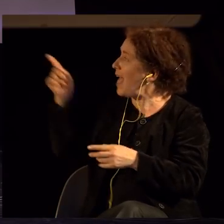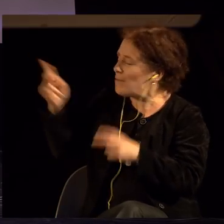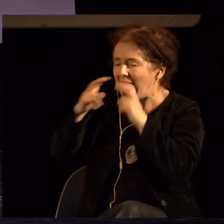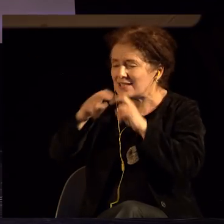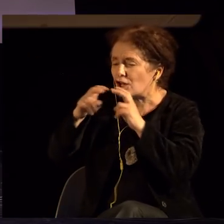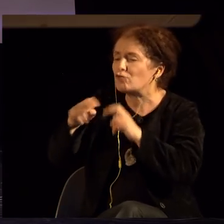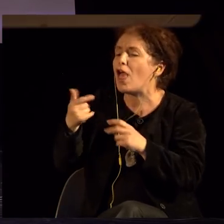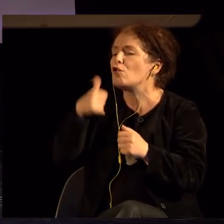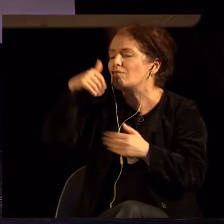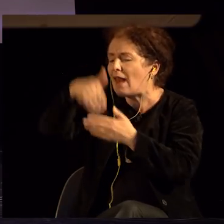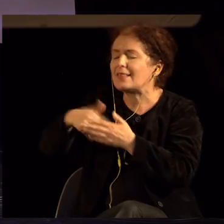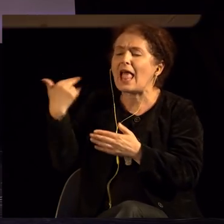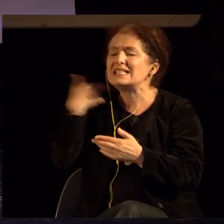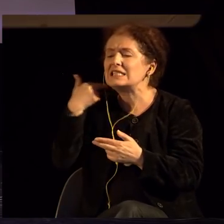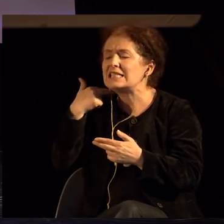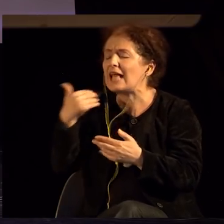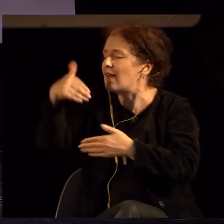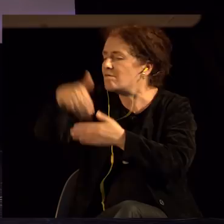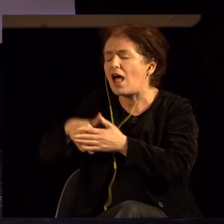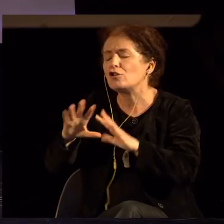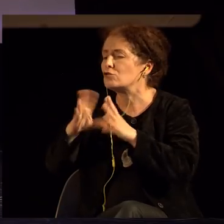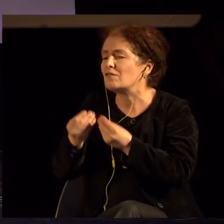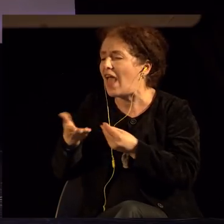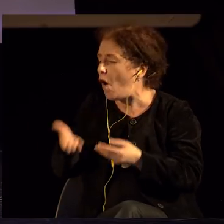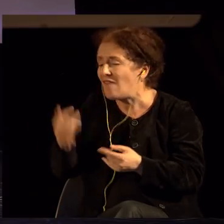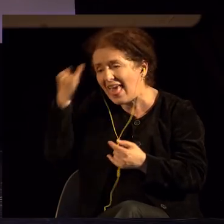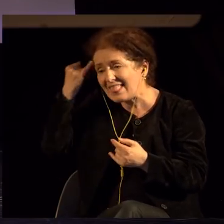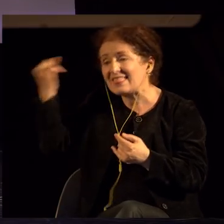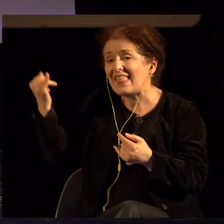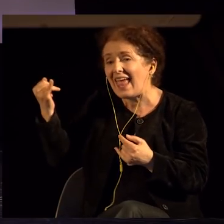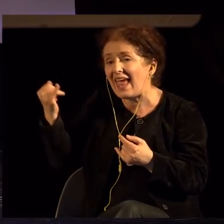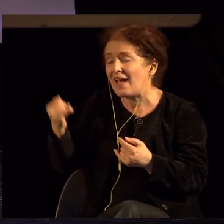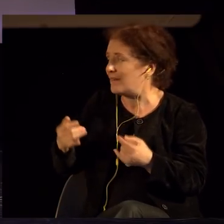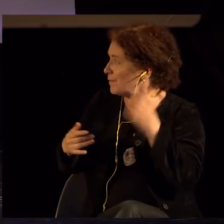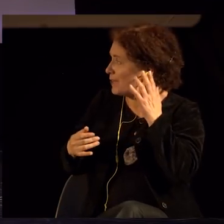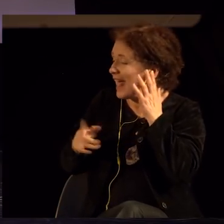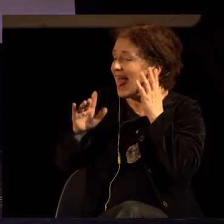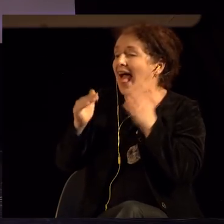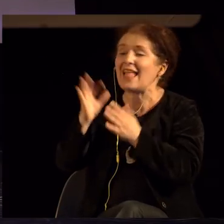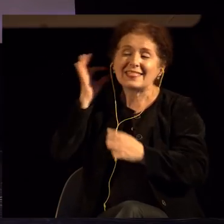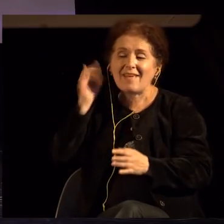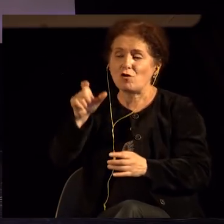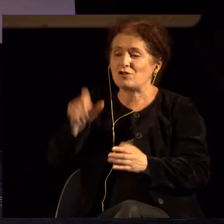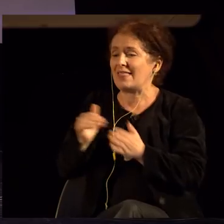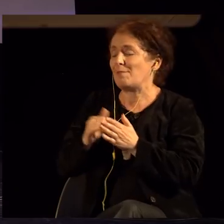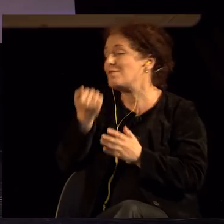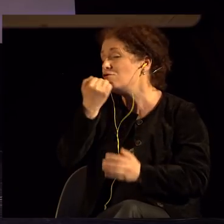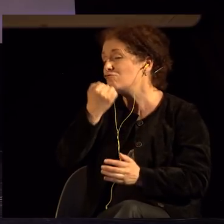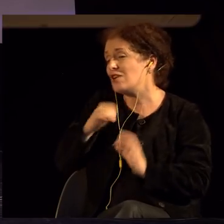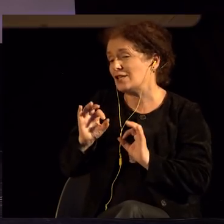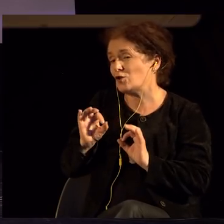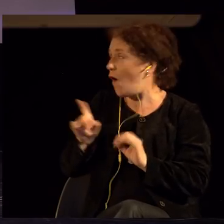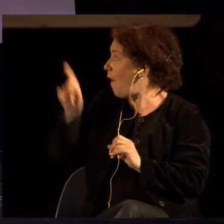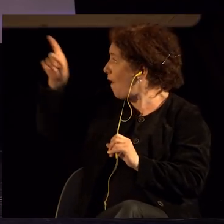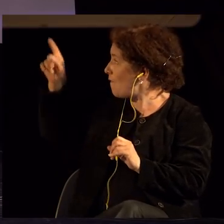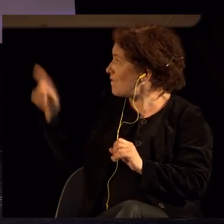can maybe challenge this idea about virginity or losing your virginity. Because all of these things can be sex,